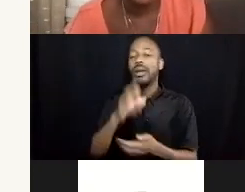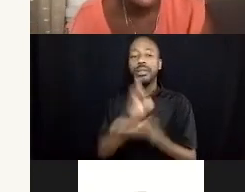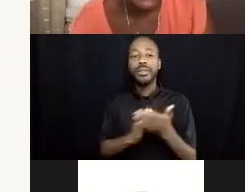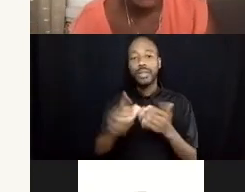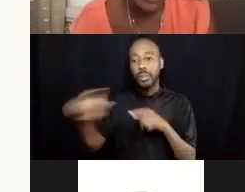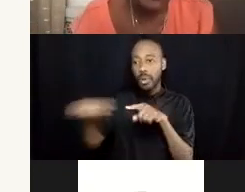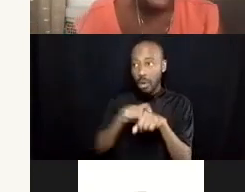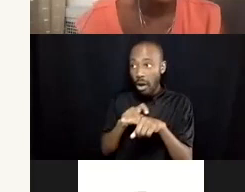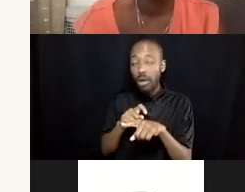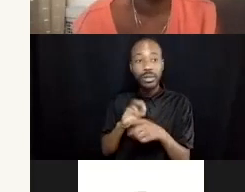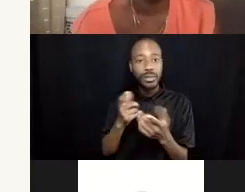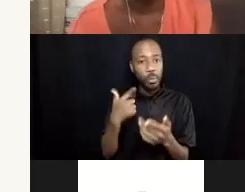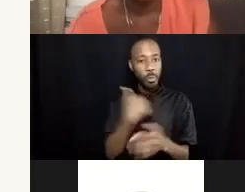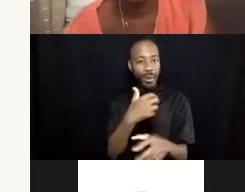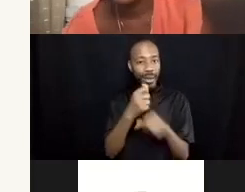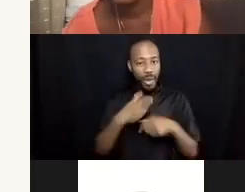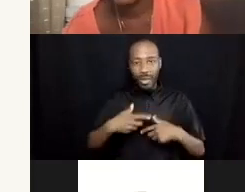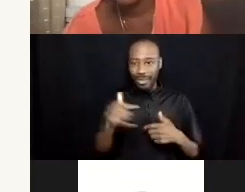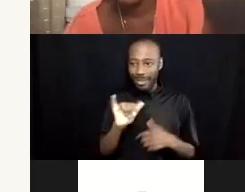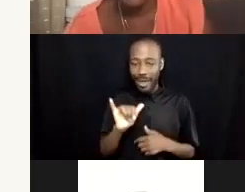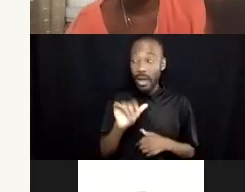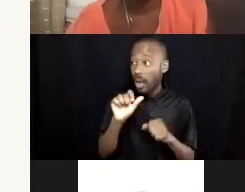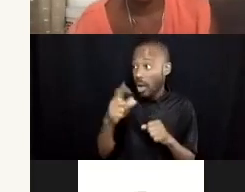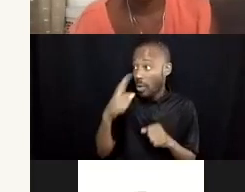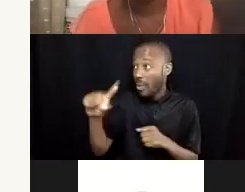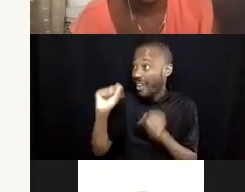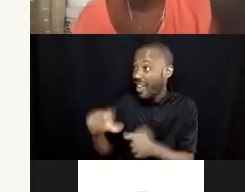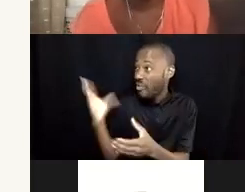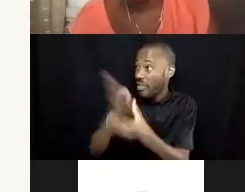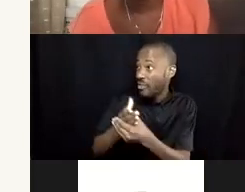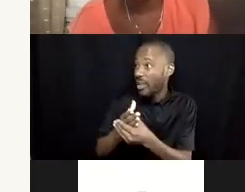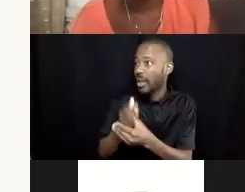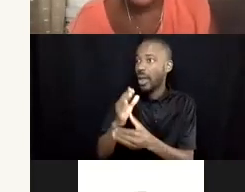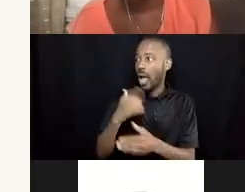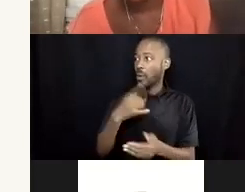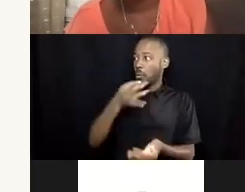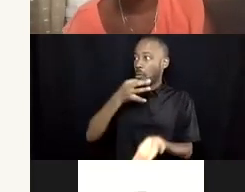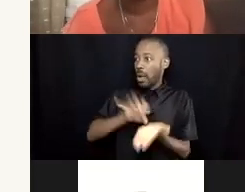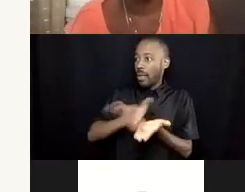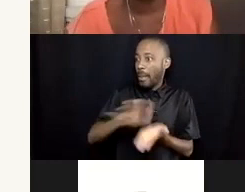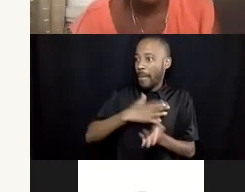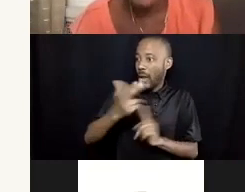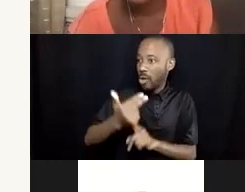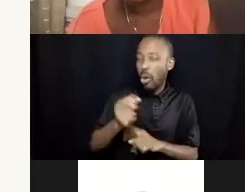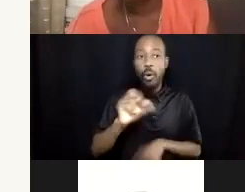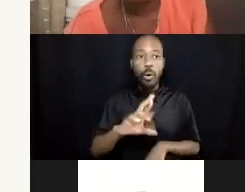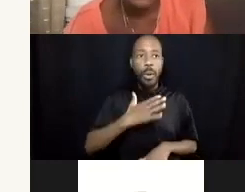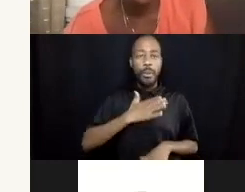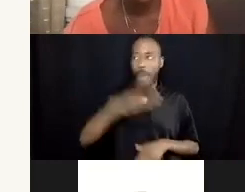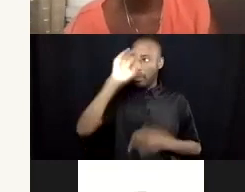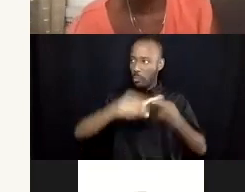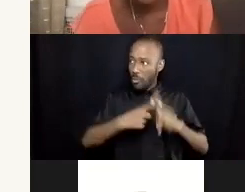me getting kicked out at my hotel? Can you intervene on a situation that I'm having at my hotel with my boyfriend or with